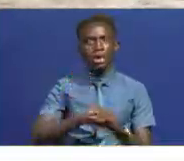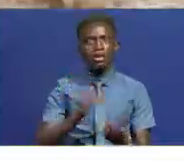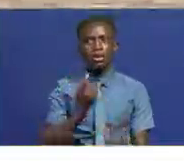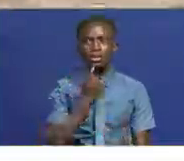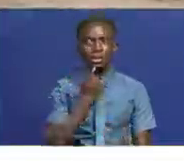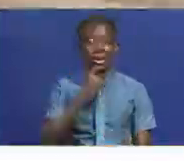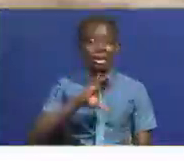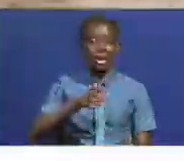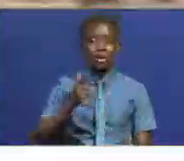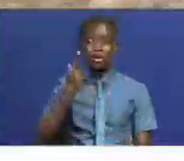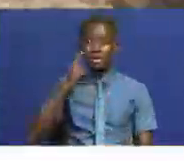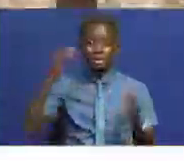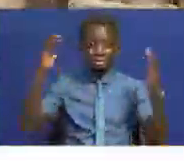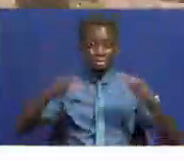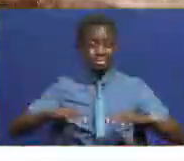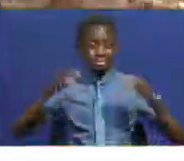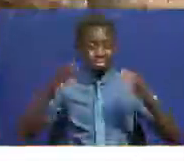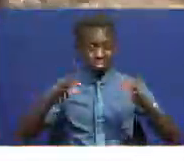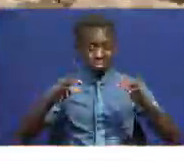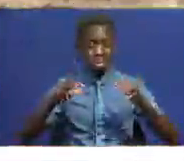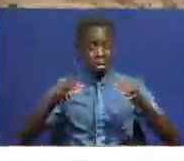impassable.